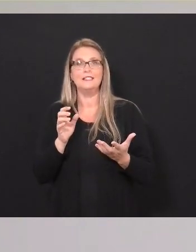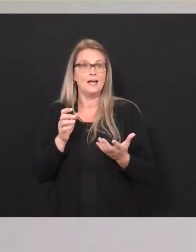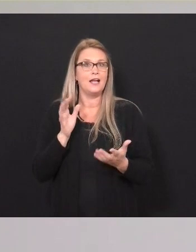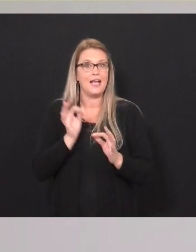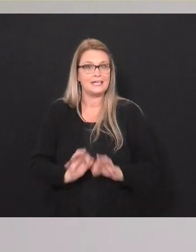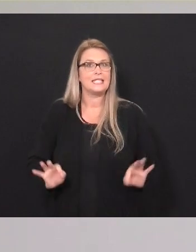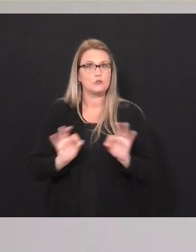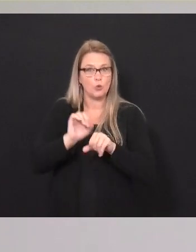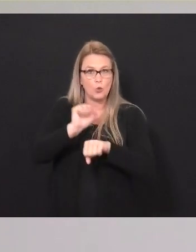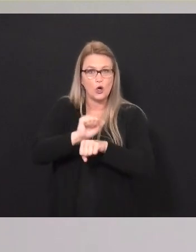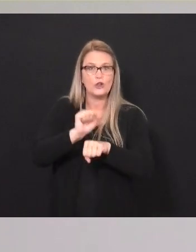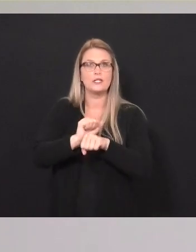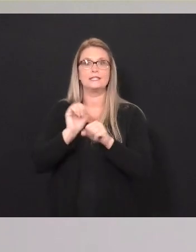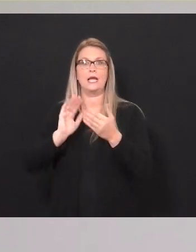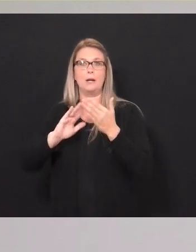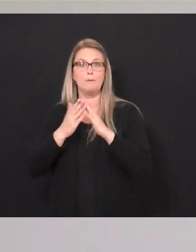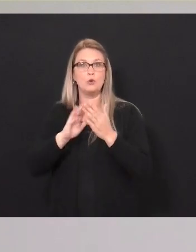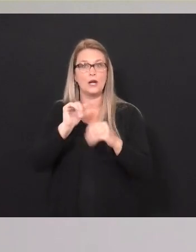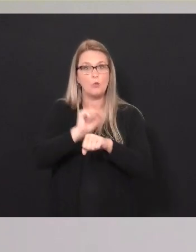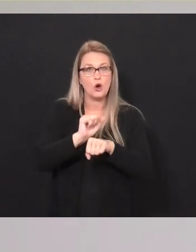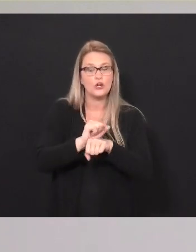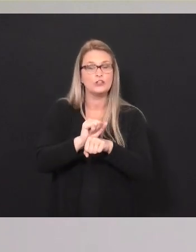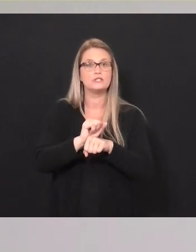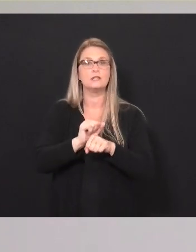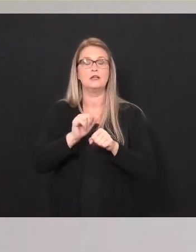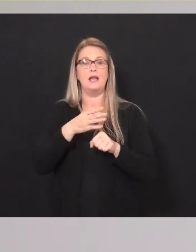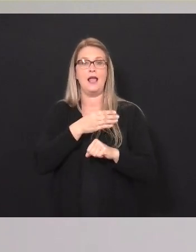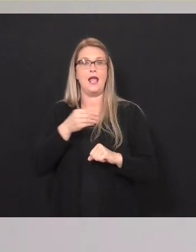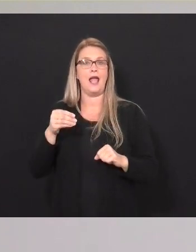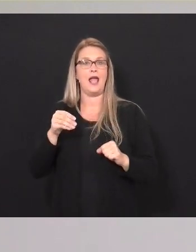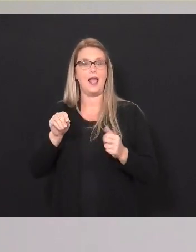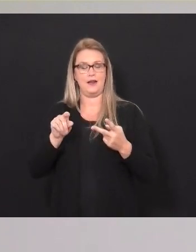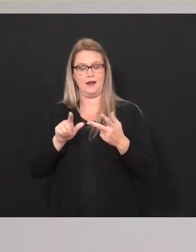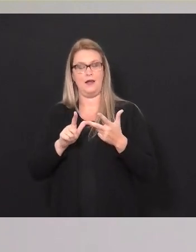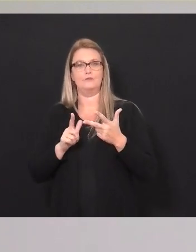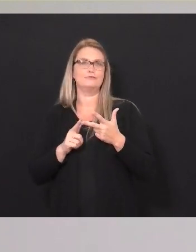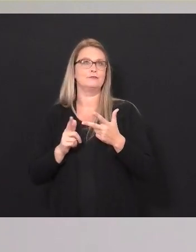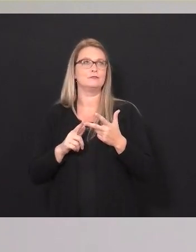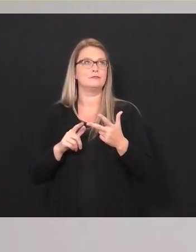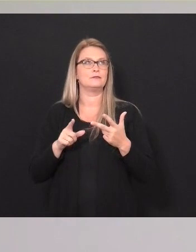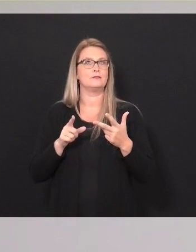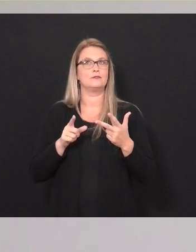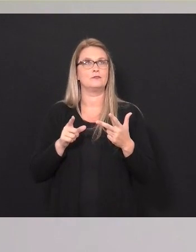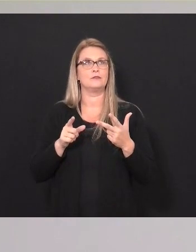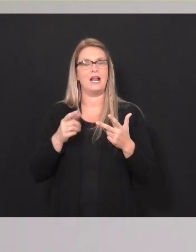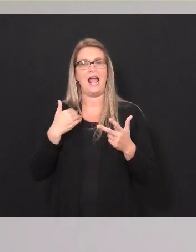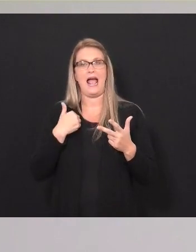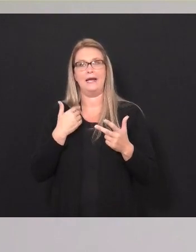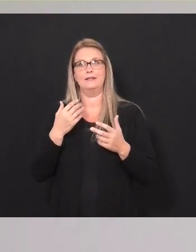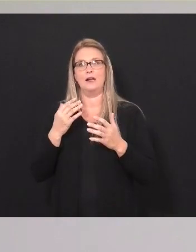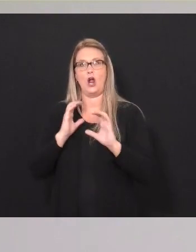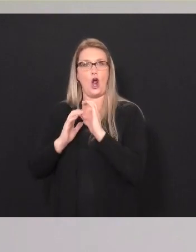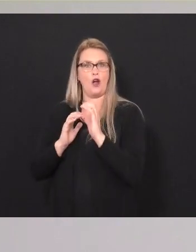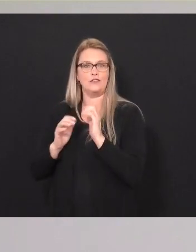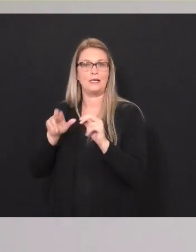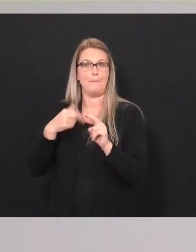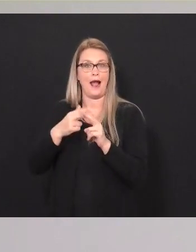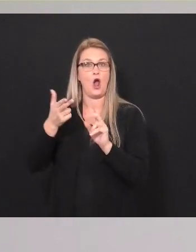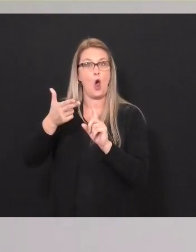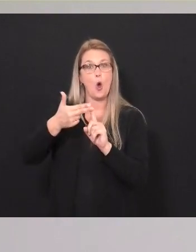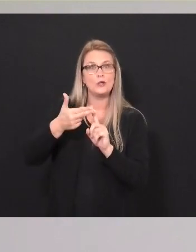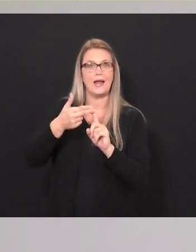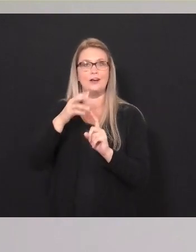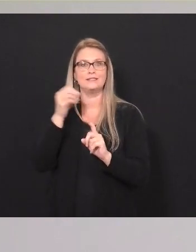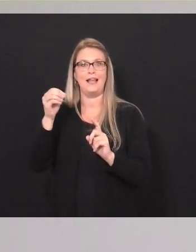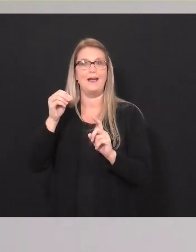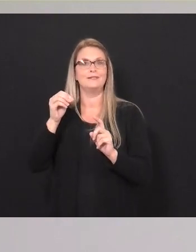in communities doing essential services. And then under, I'll highlight too, since we had dialogue recently around hotels, motels, and lodging, that